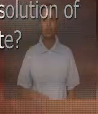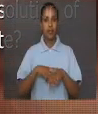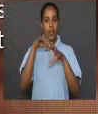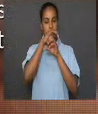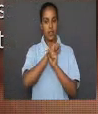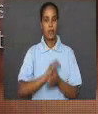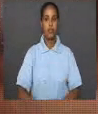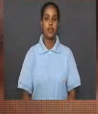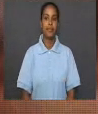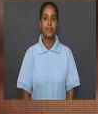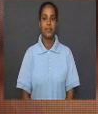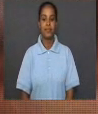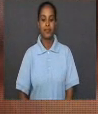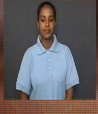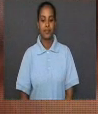Time's up.